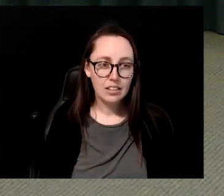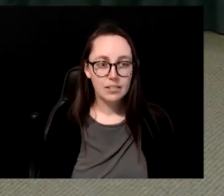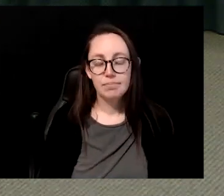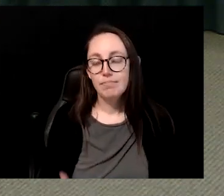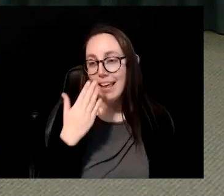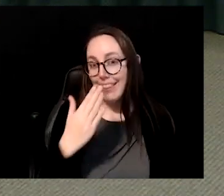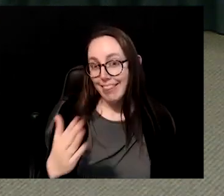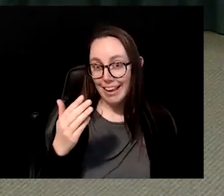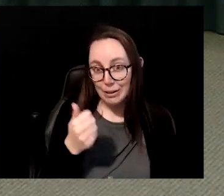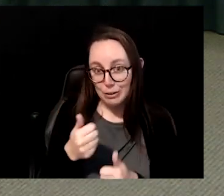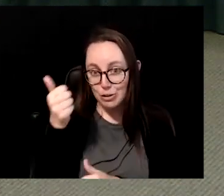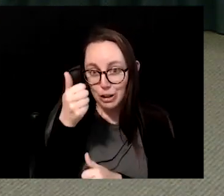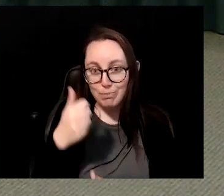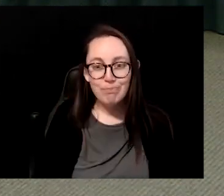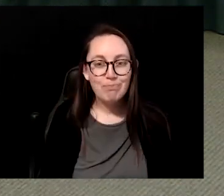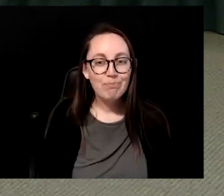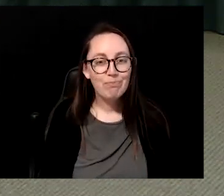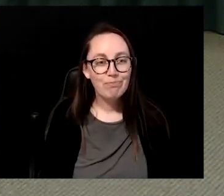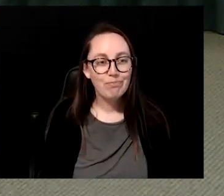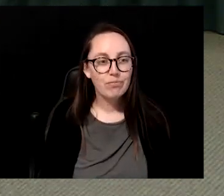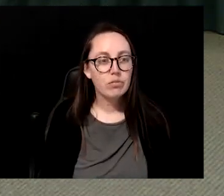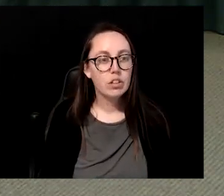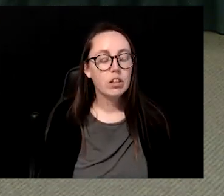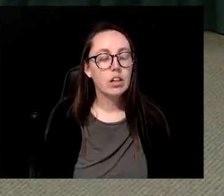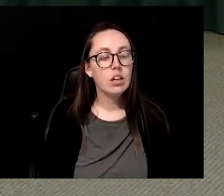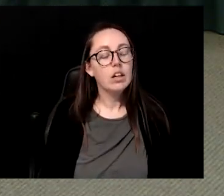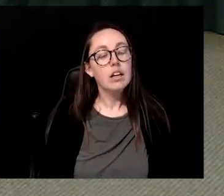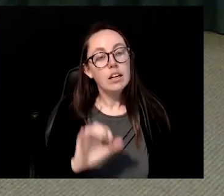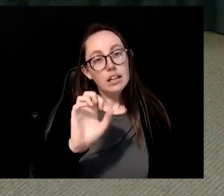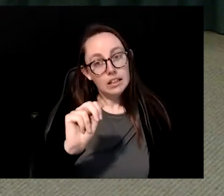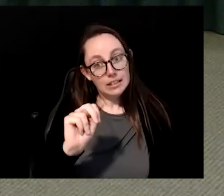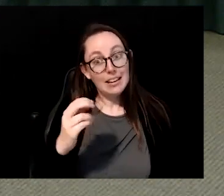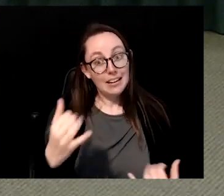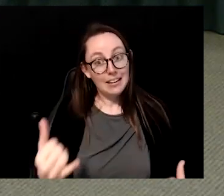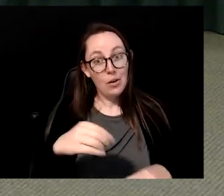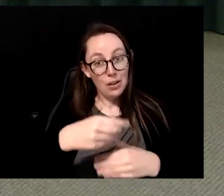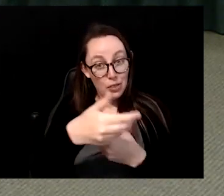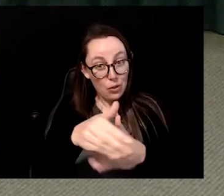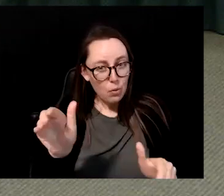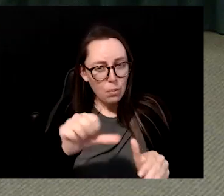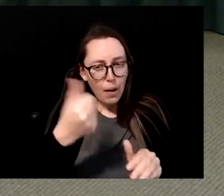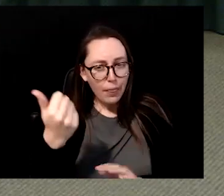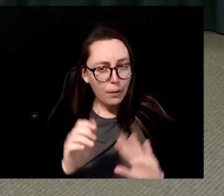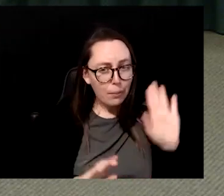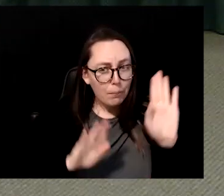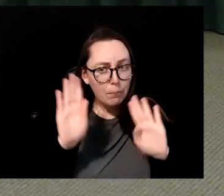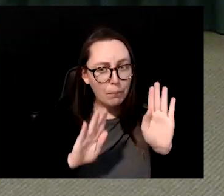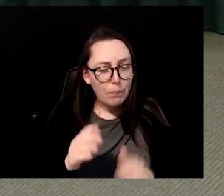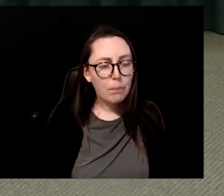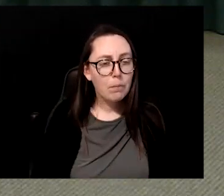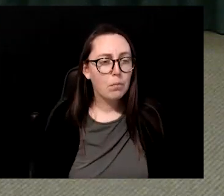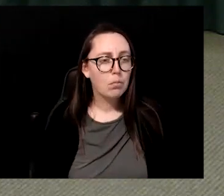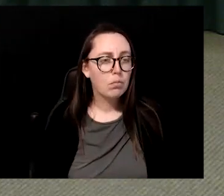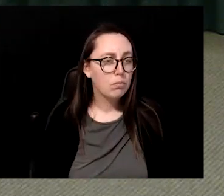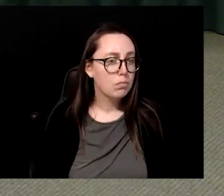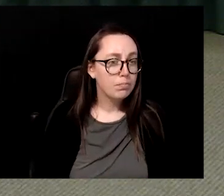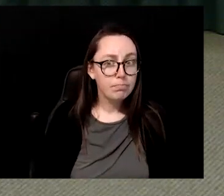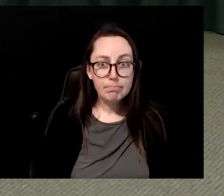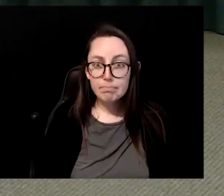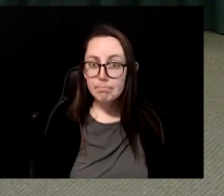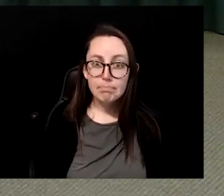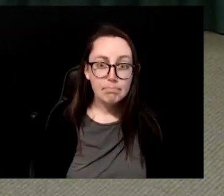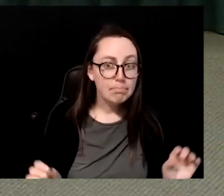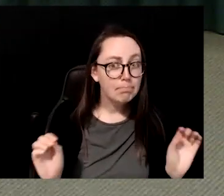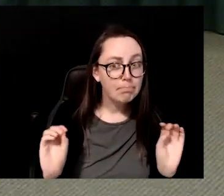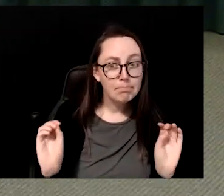uh uh okay back to the room um any other hands going once going